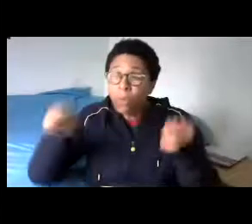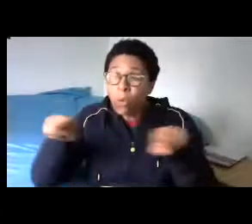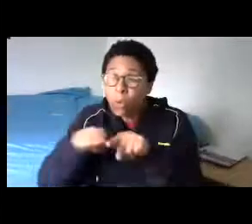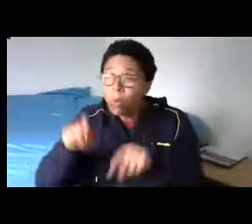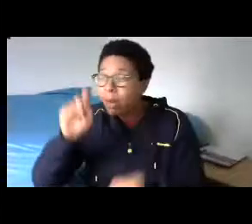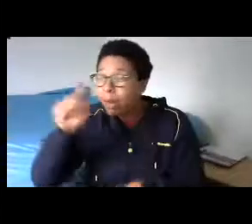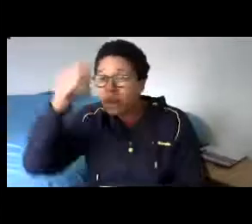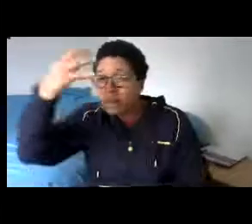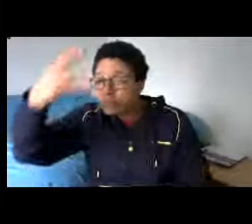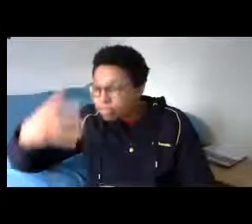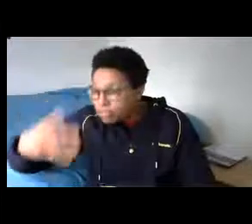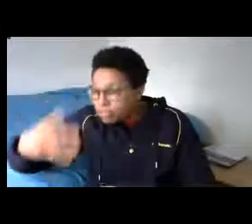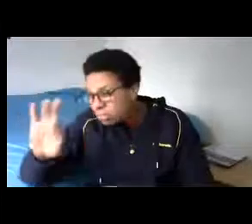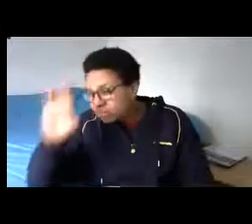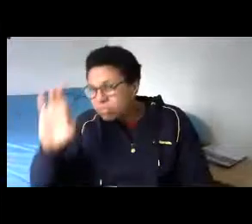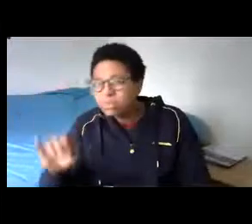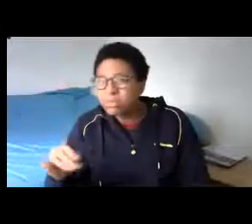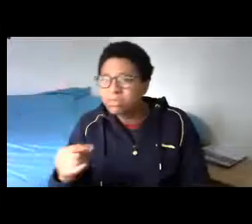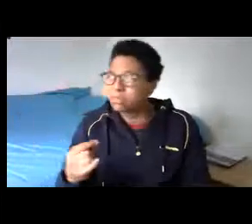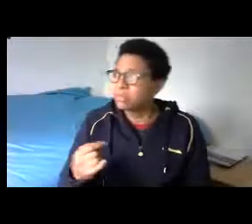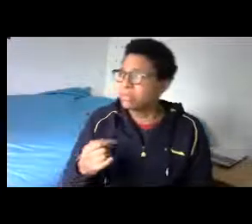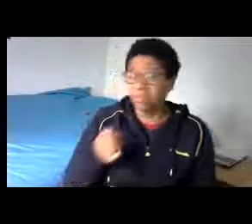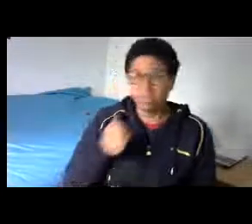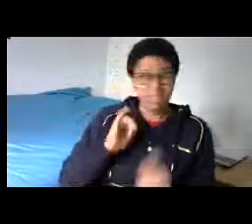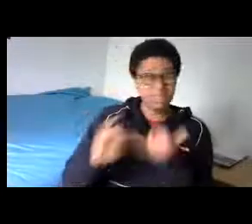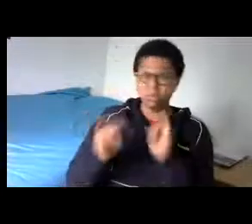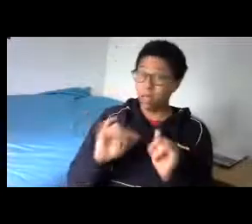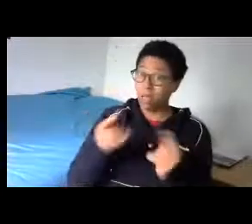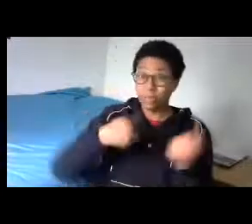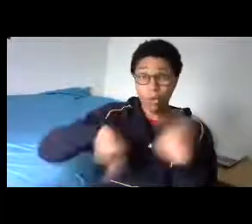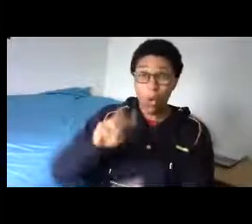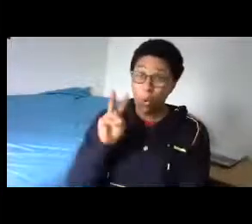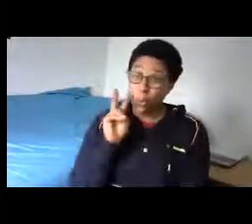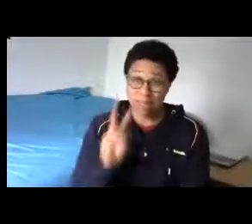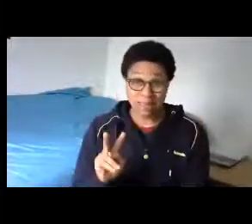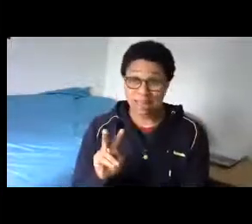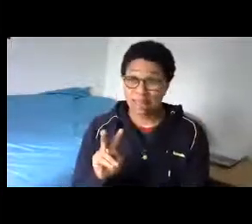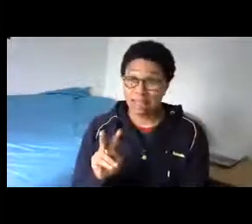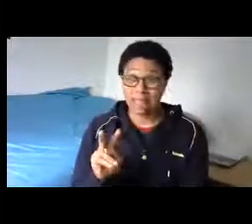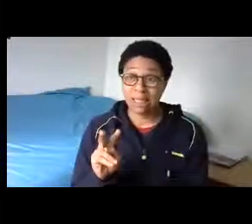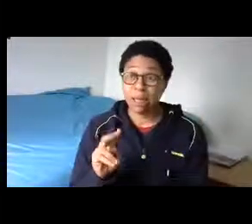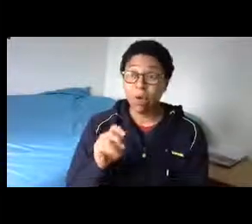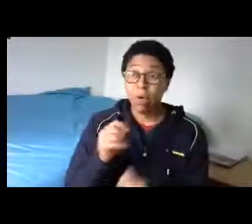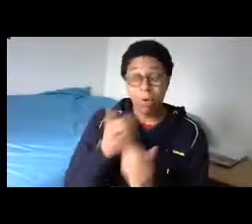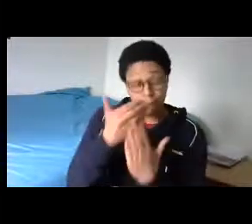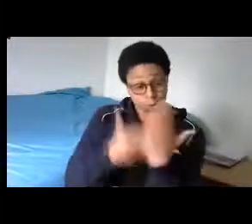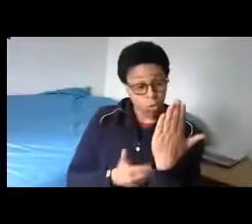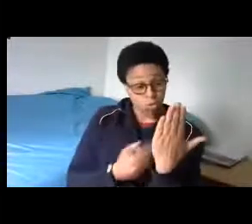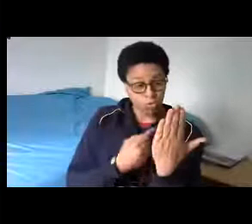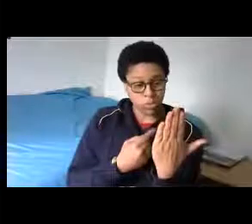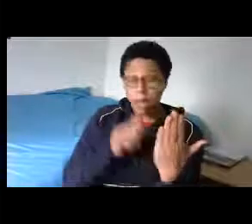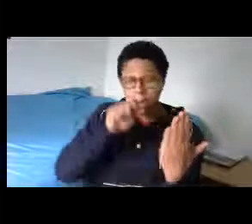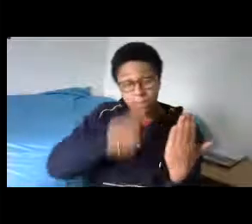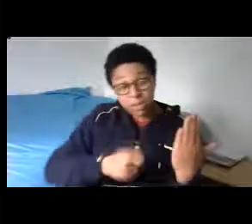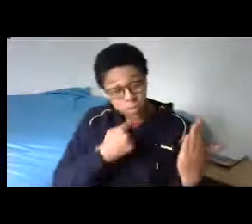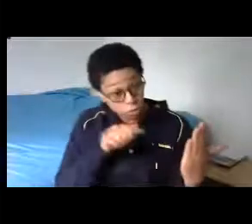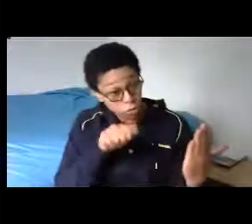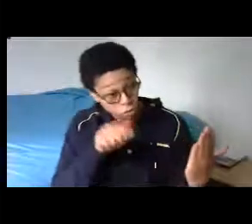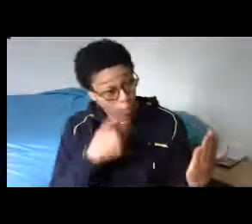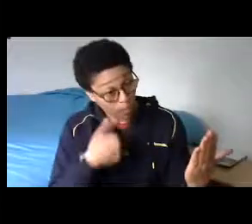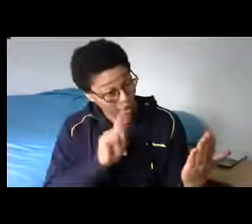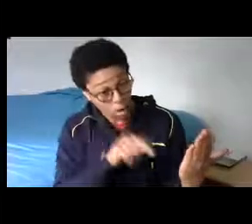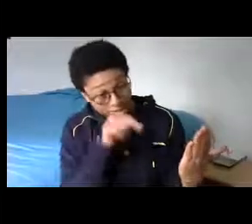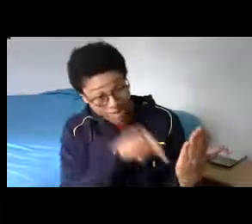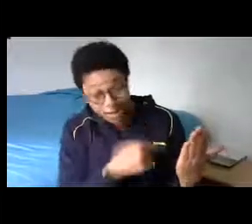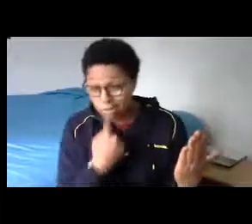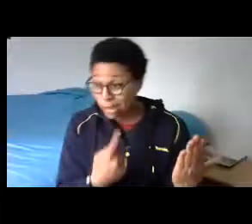outcomes where people say I didn't even talk about this, but they are there. So if you feel like you